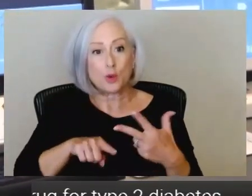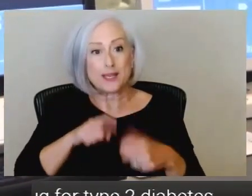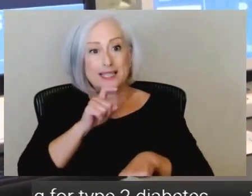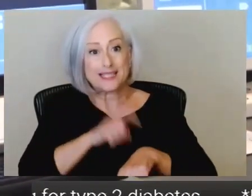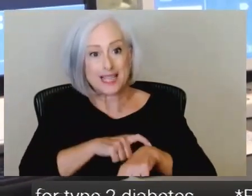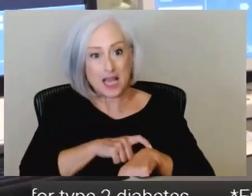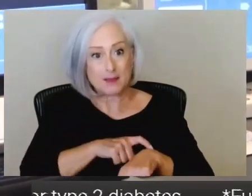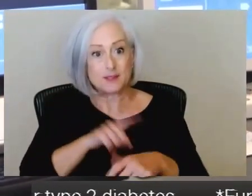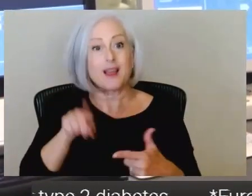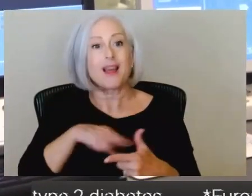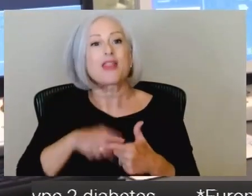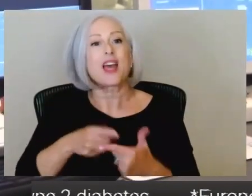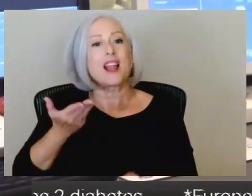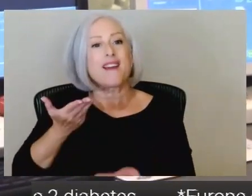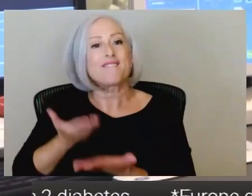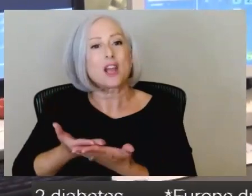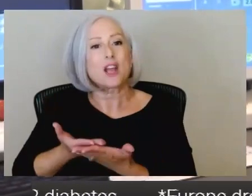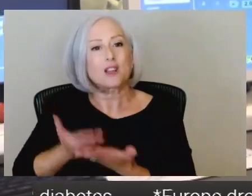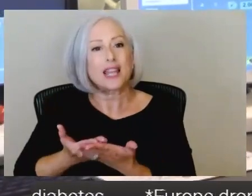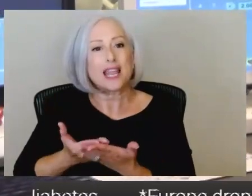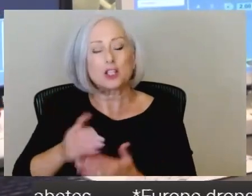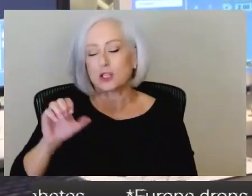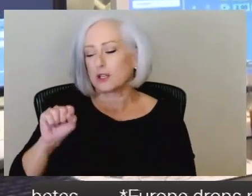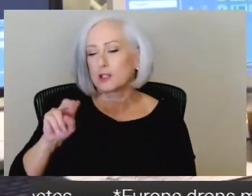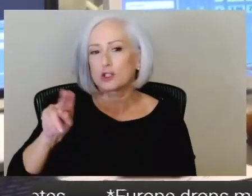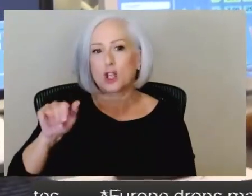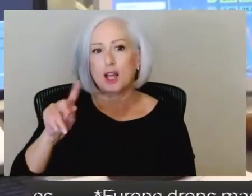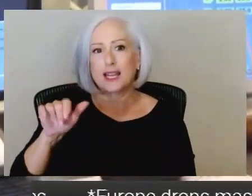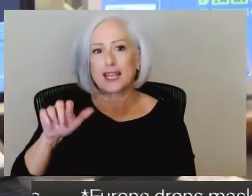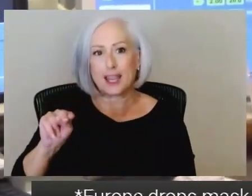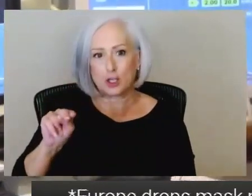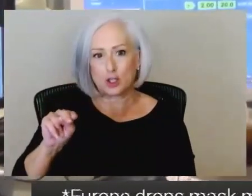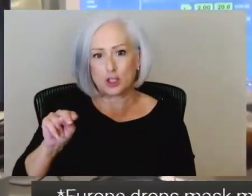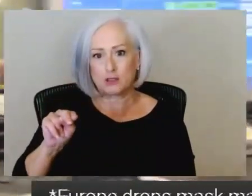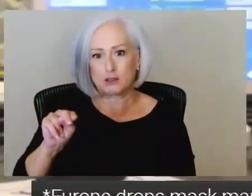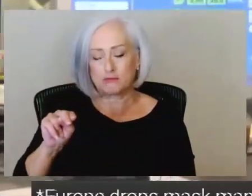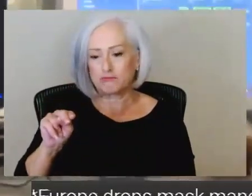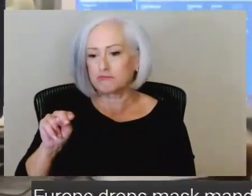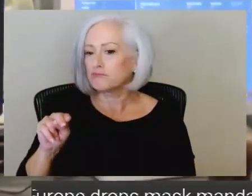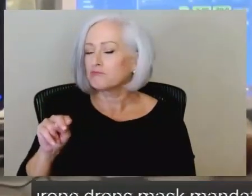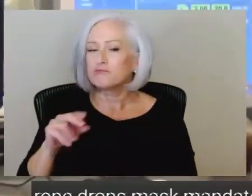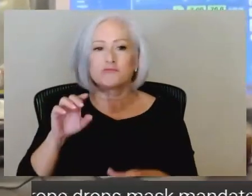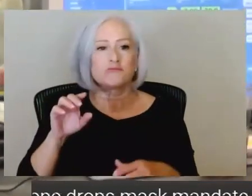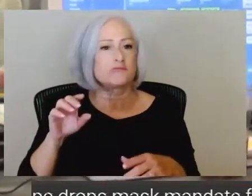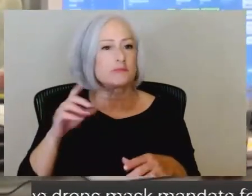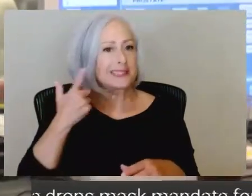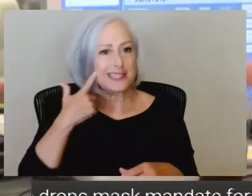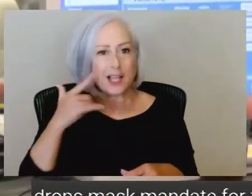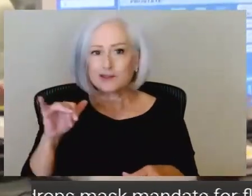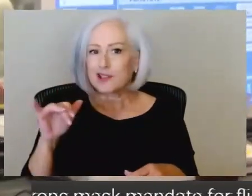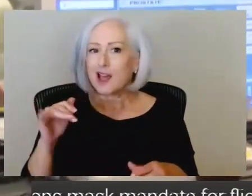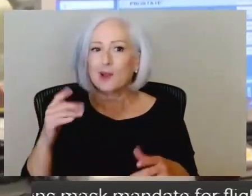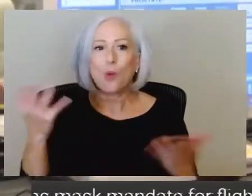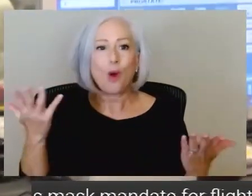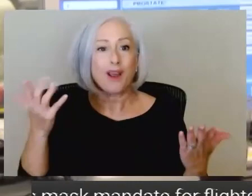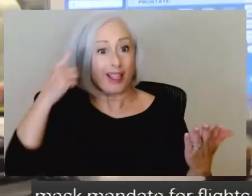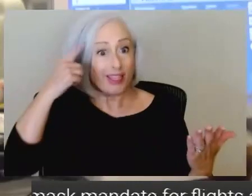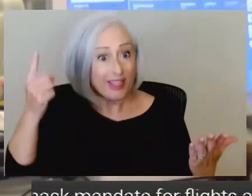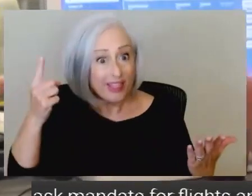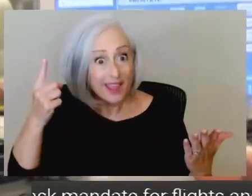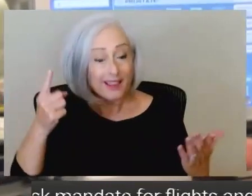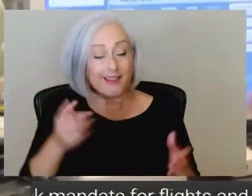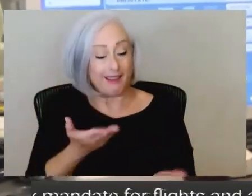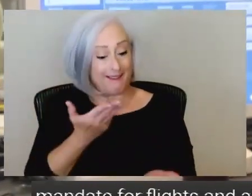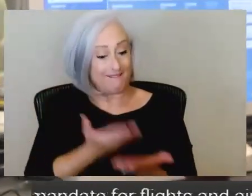sonication. That verification is exactly what it sounds like. So verify that we're in the right place, getting good results,